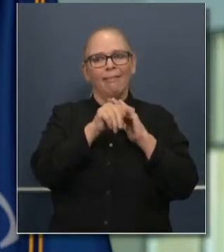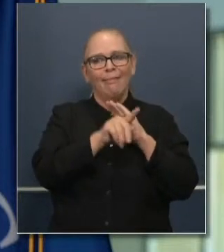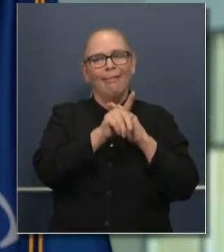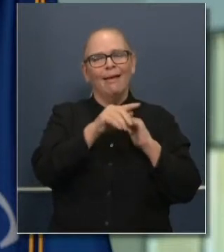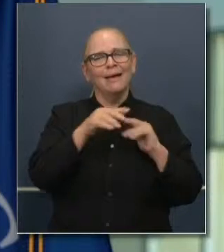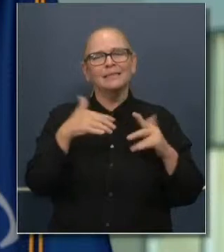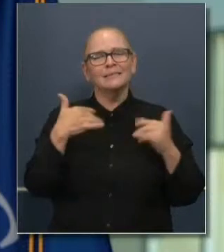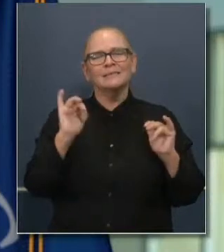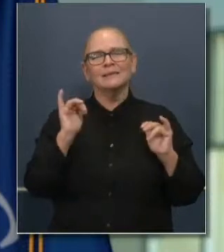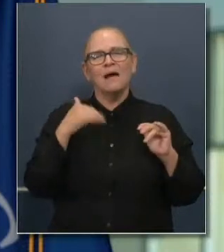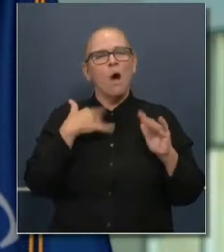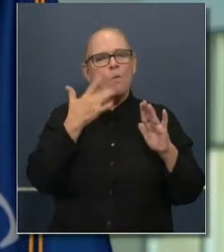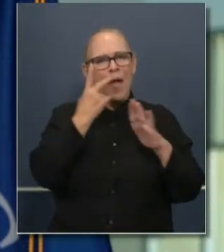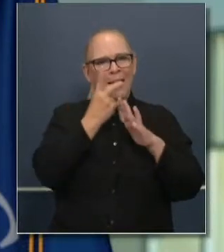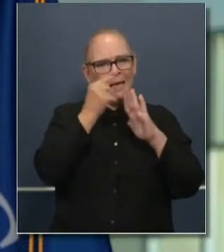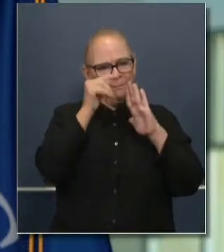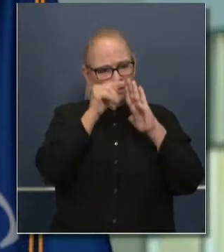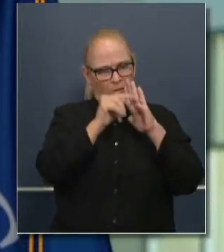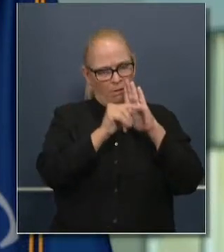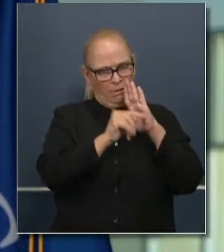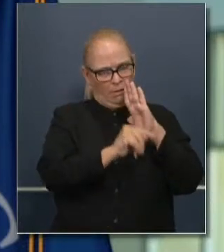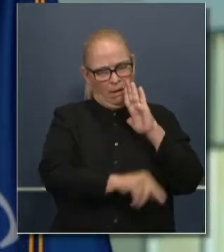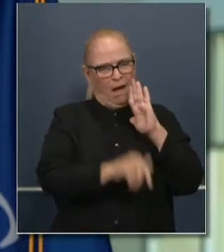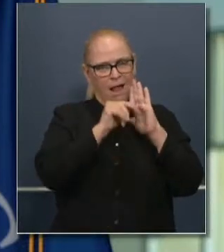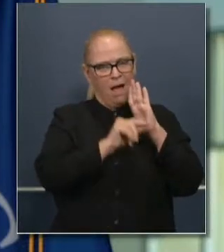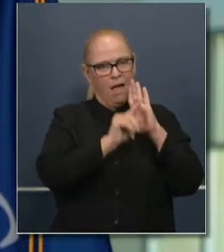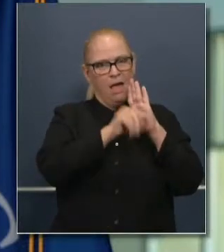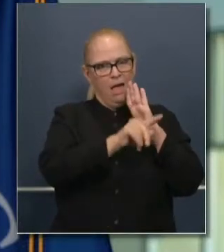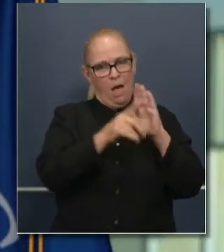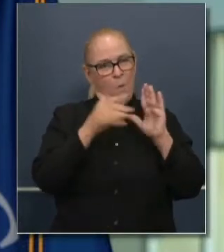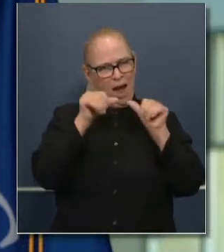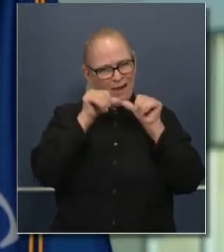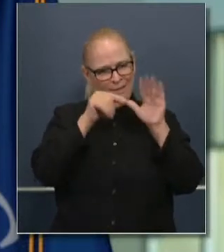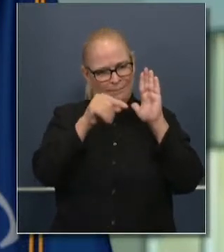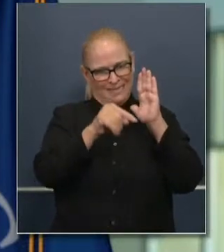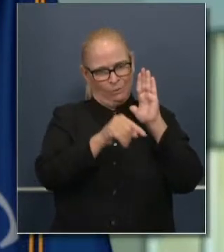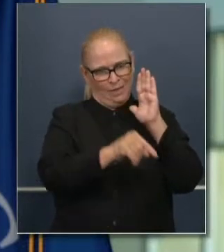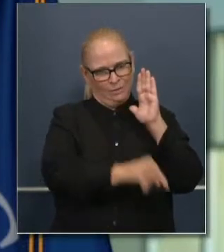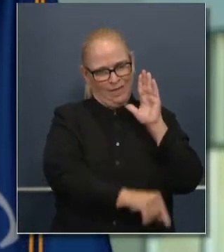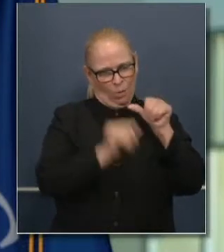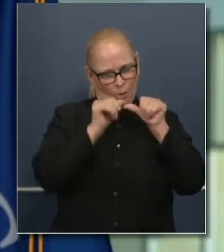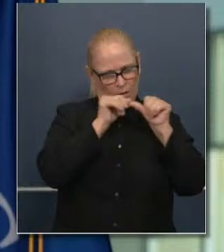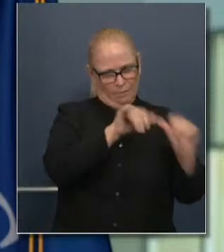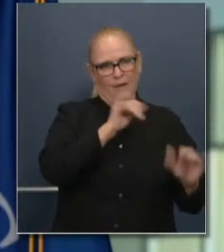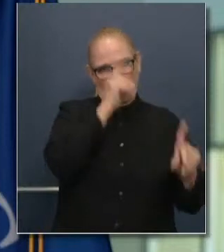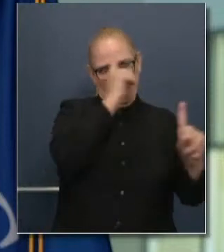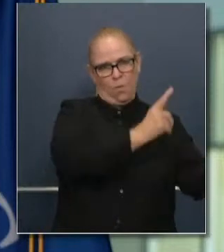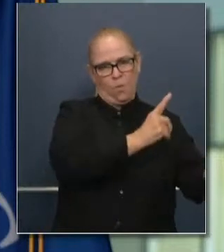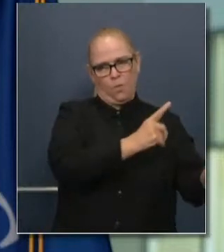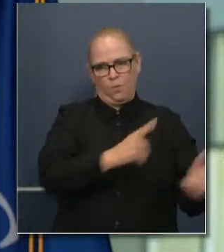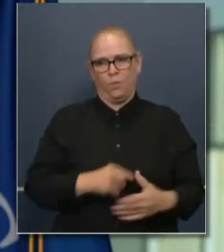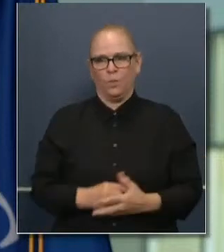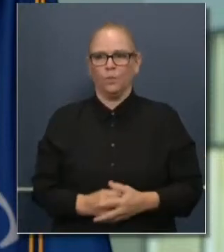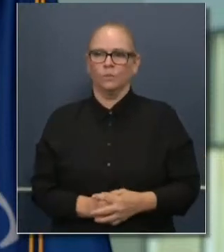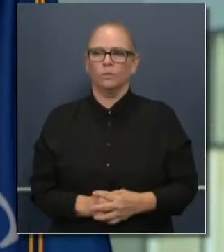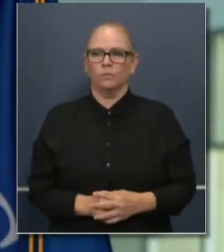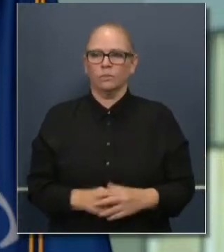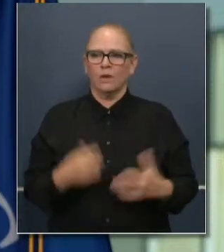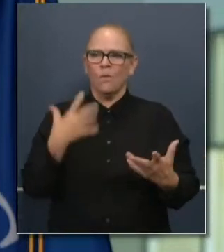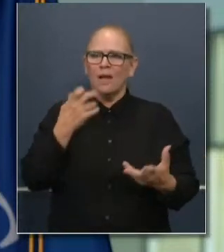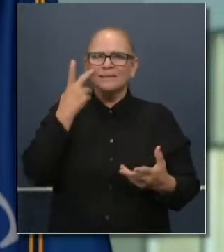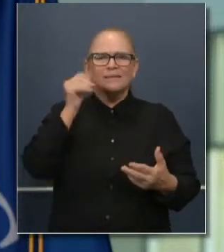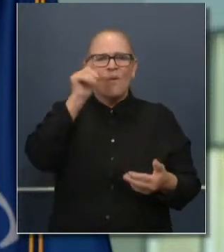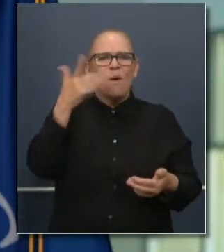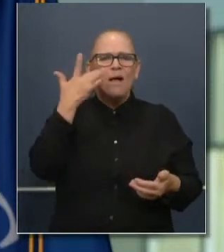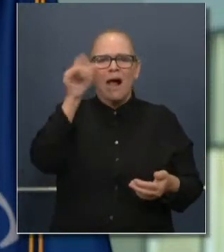we want to see some market decline, stabilization, and a commensurate effort, which is